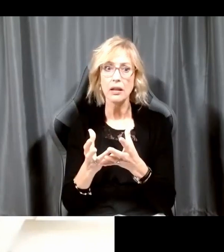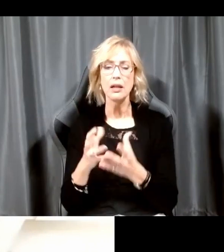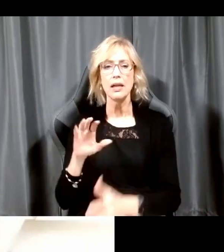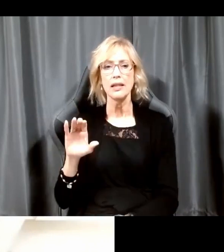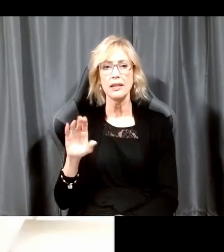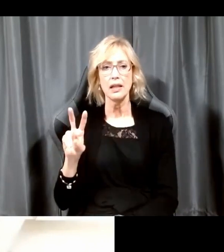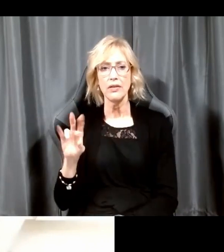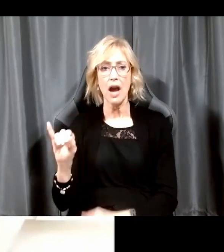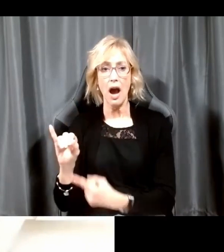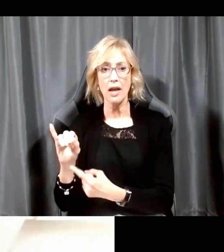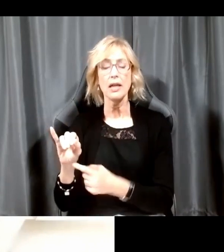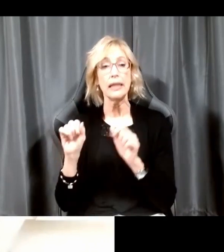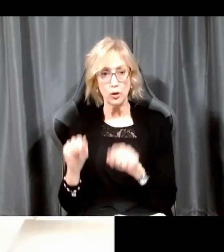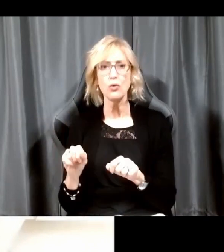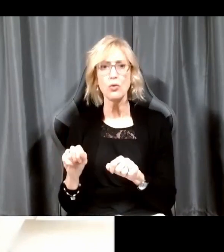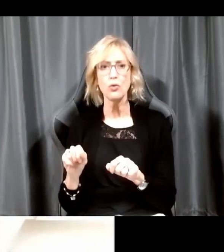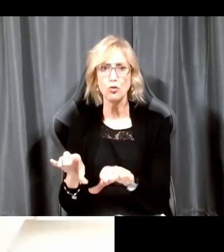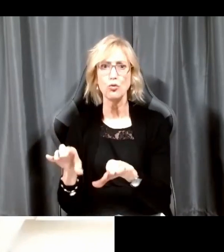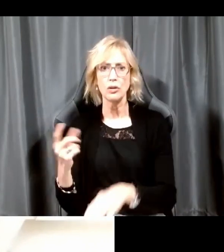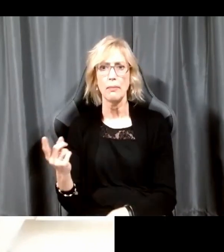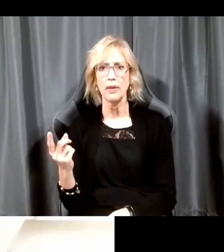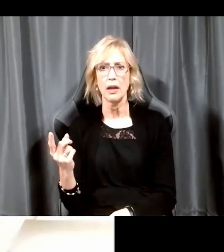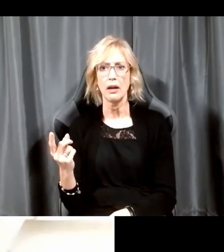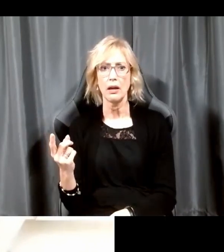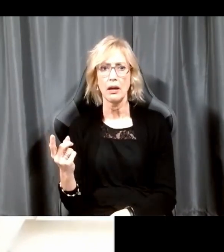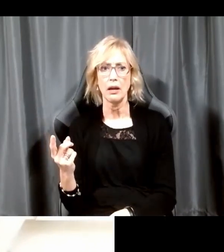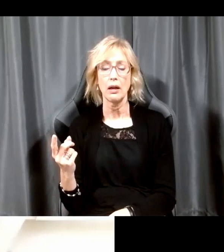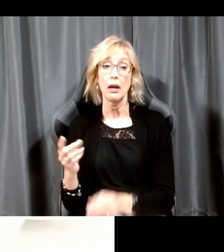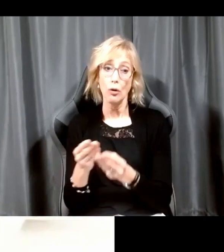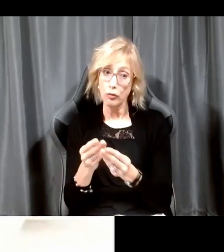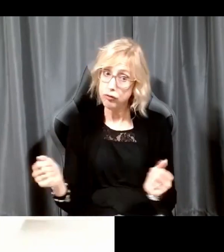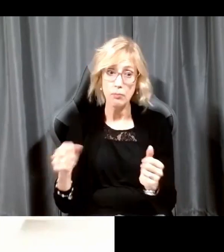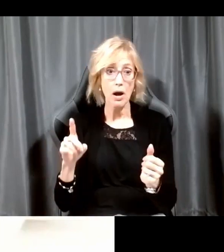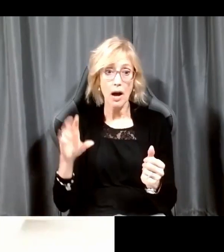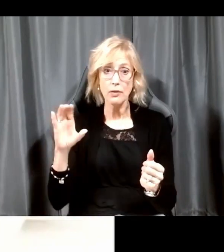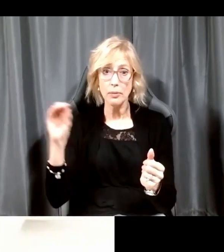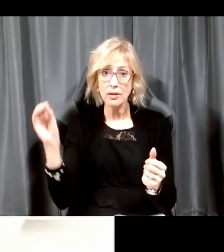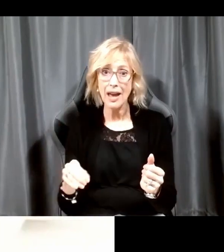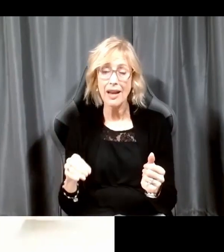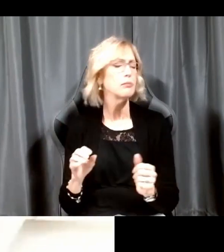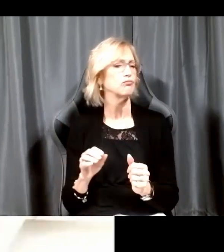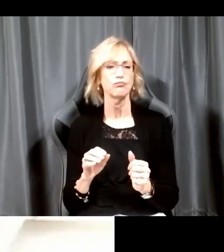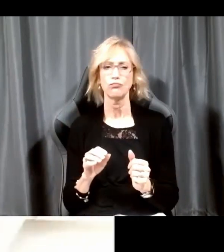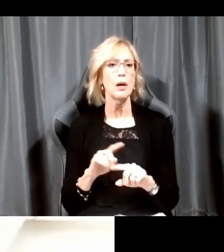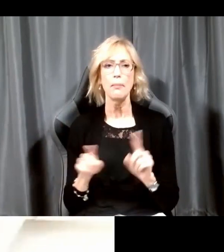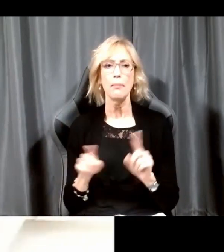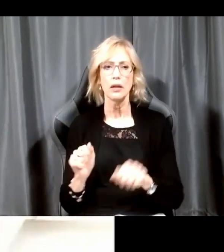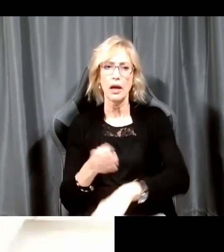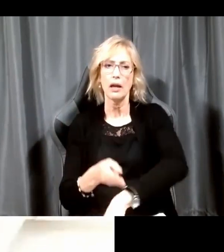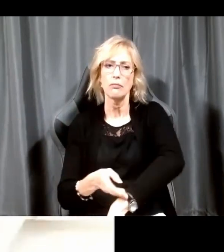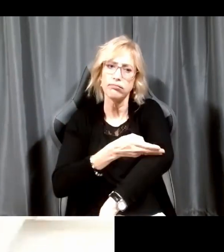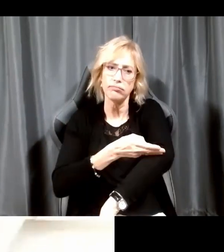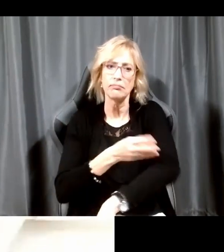that you can do something about it. You never completely resolve it, so you're never really over it, but you can improve